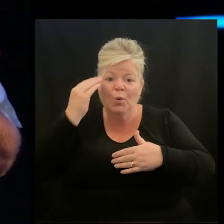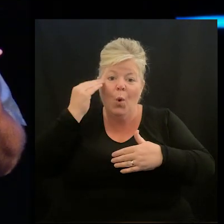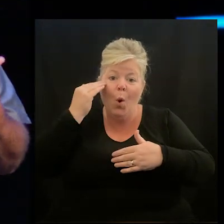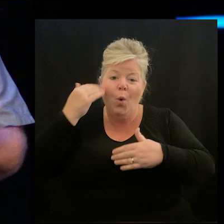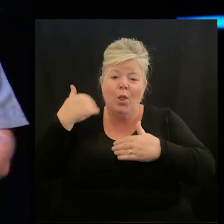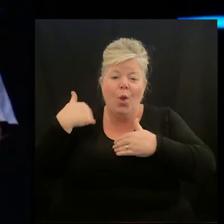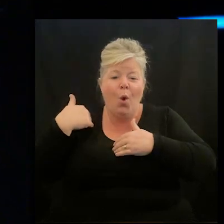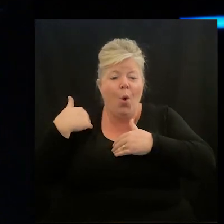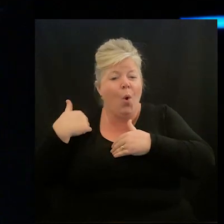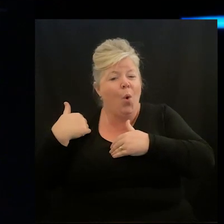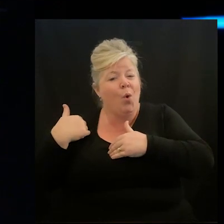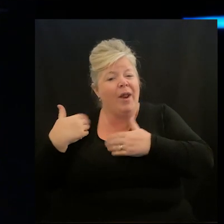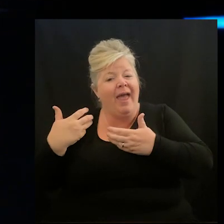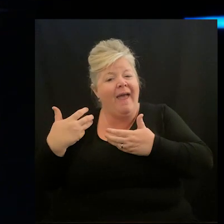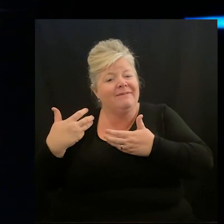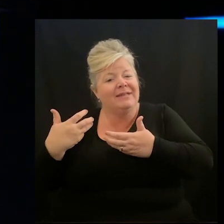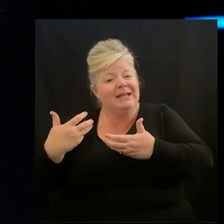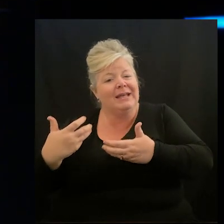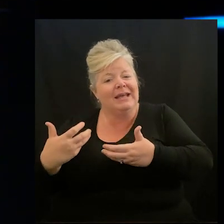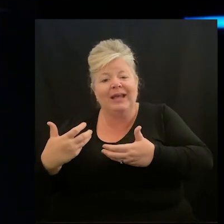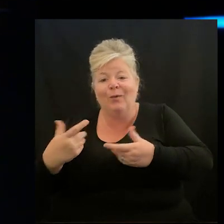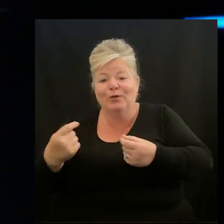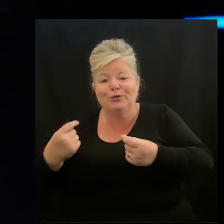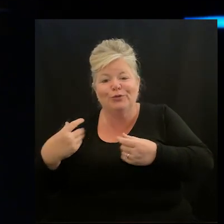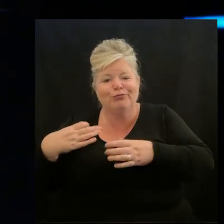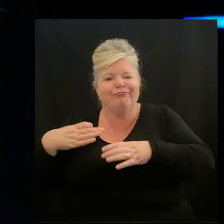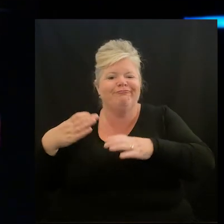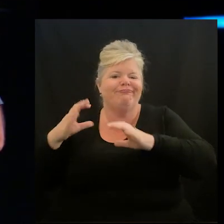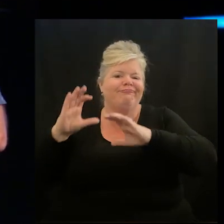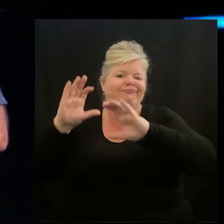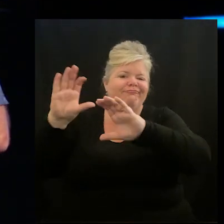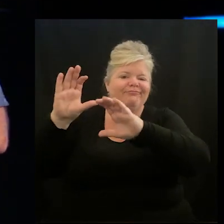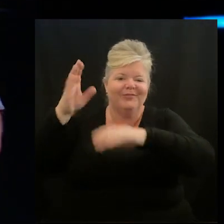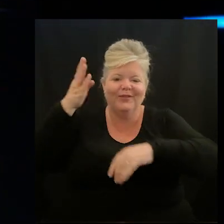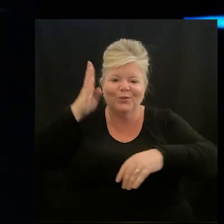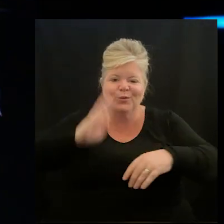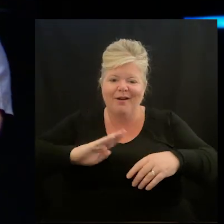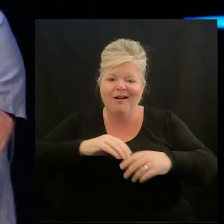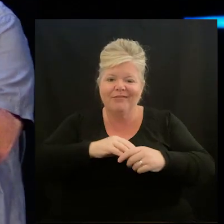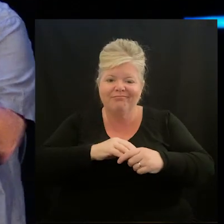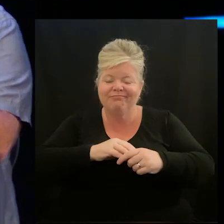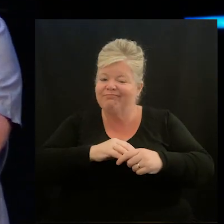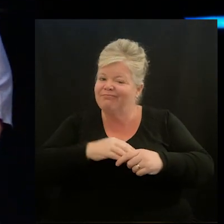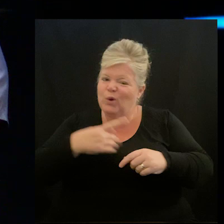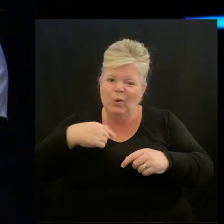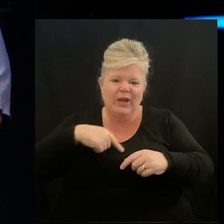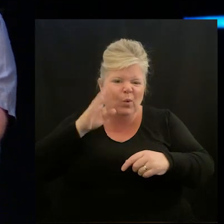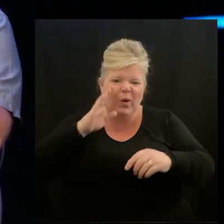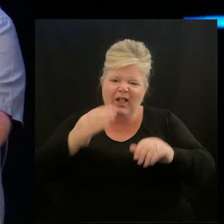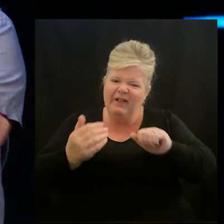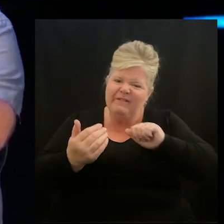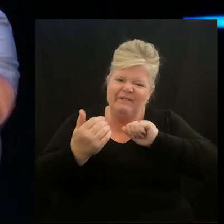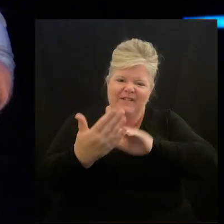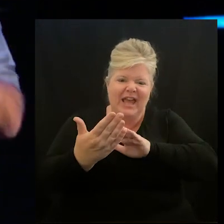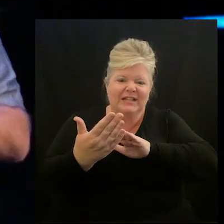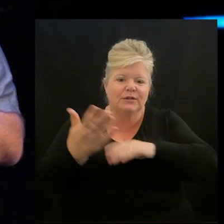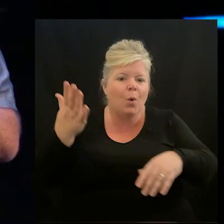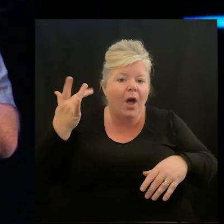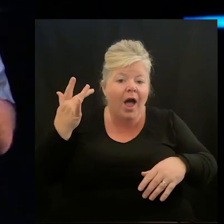heavy, we can give that load over to God. We're going to face this head on because we